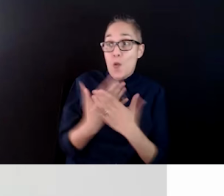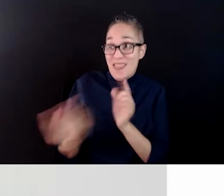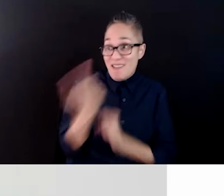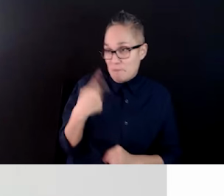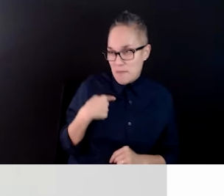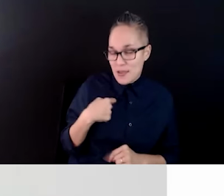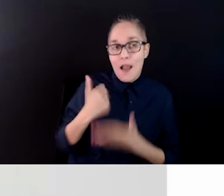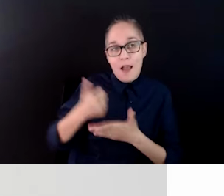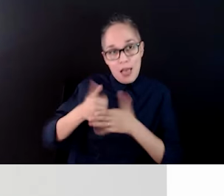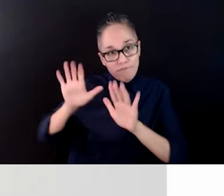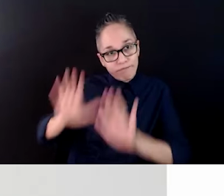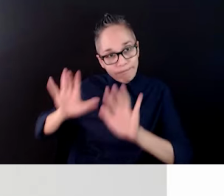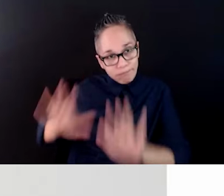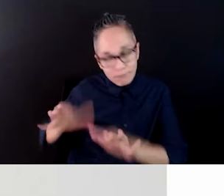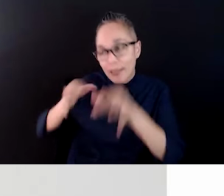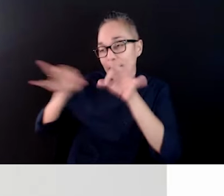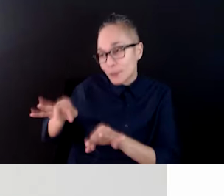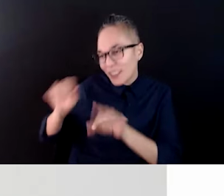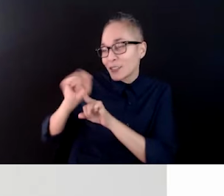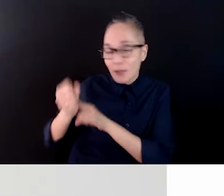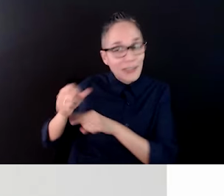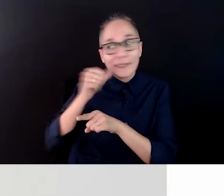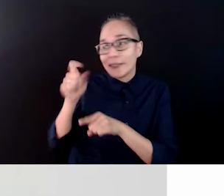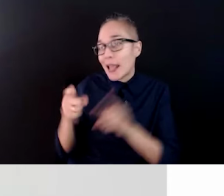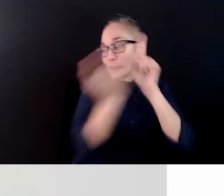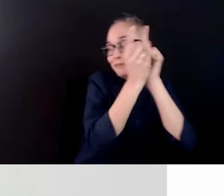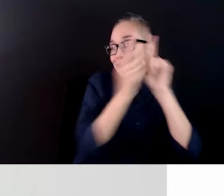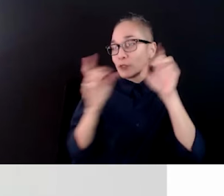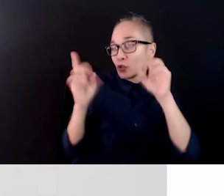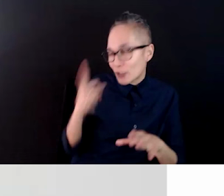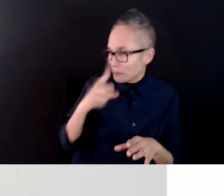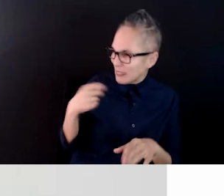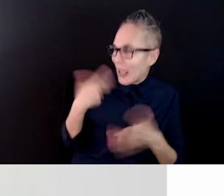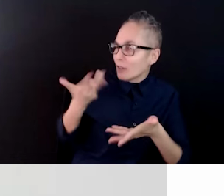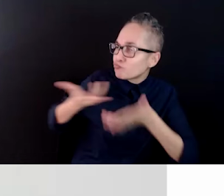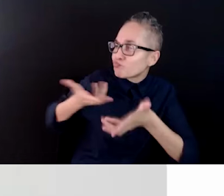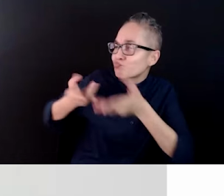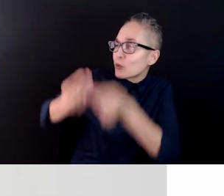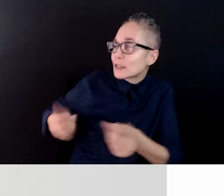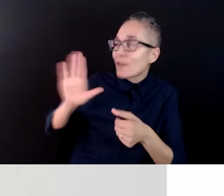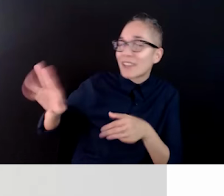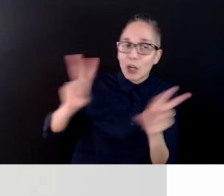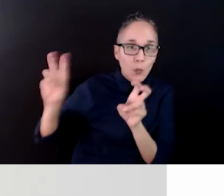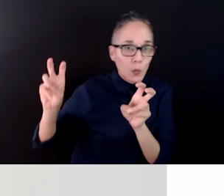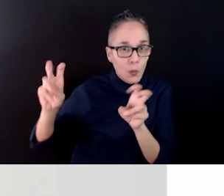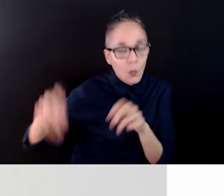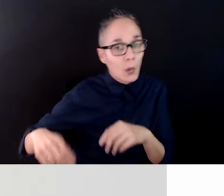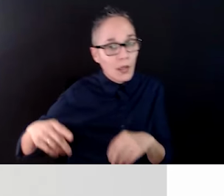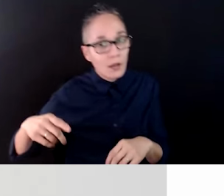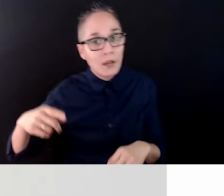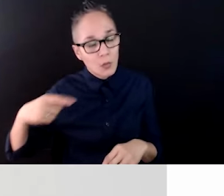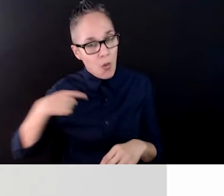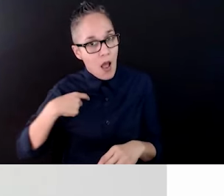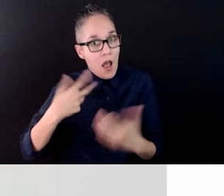able to calm them down, explain the situation. They didn't have to talk to my director because I was able to fix everything. I needed more student